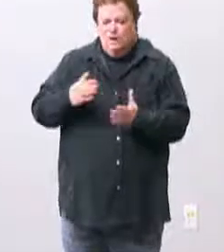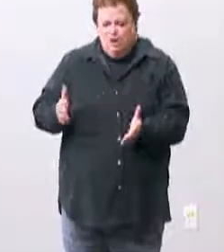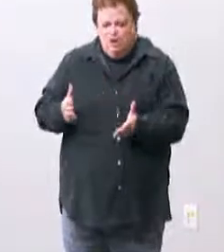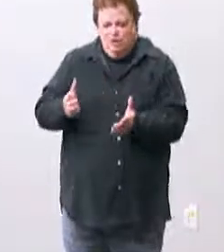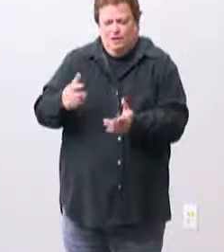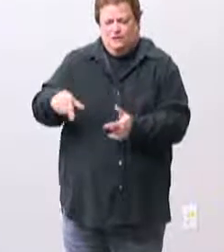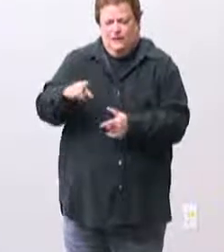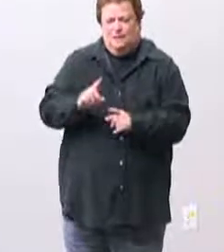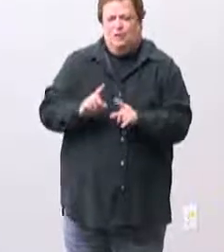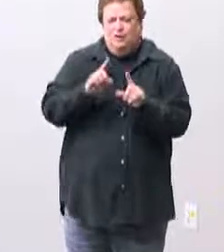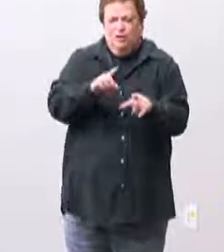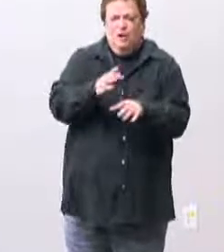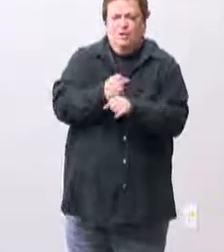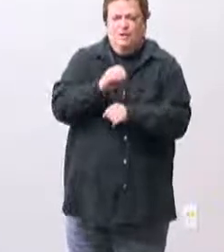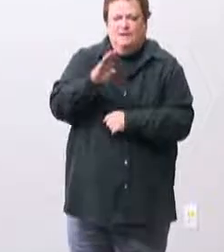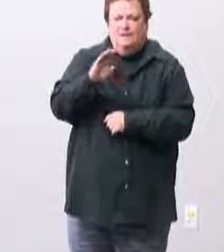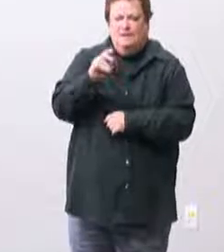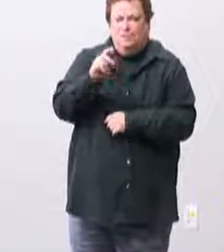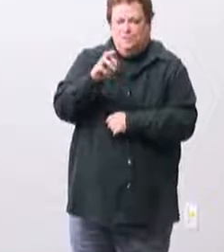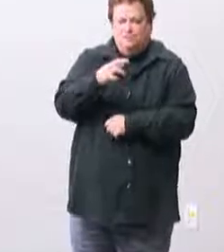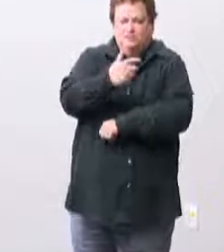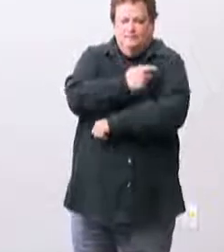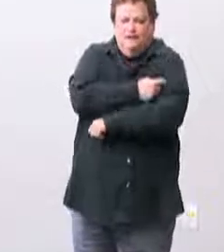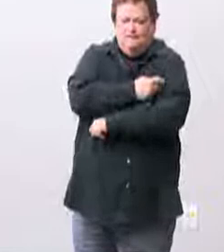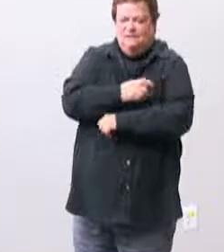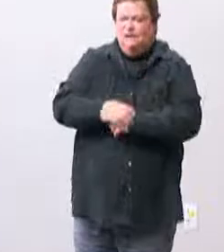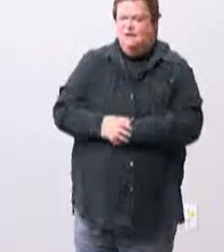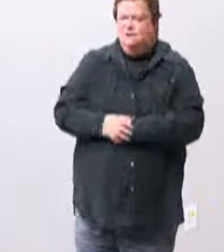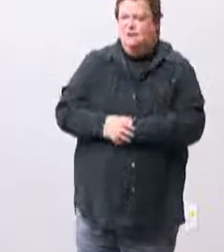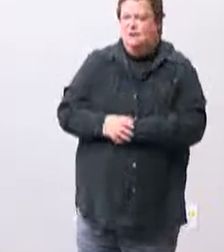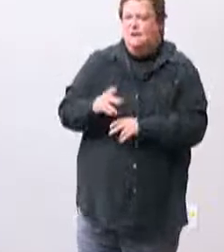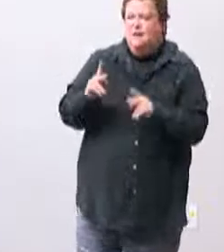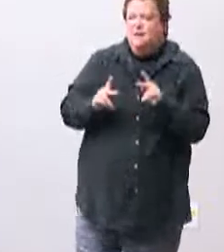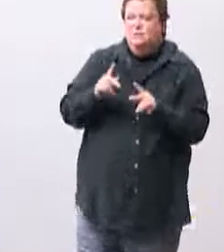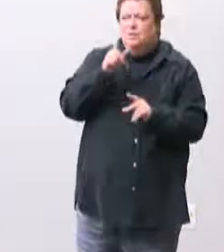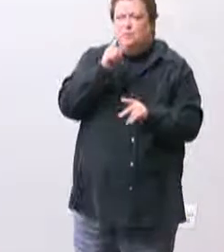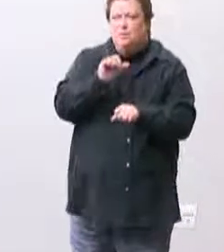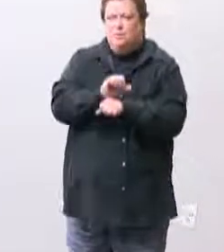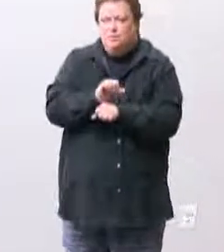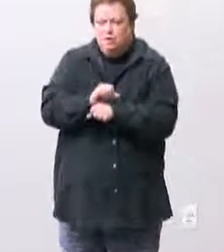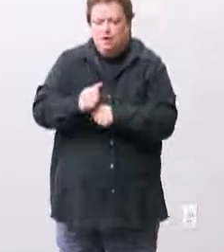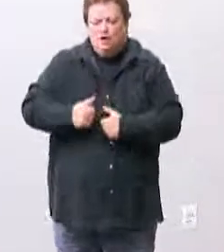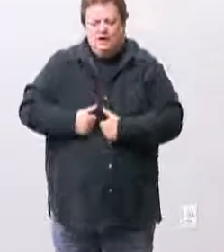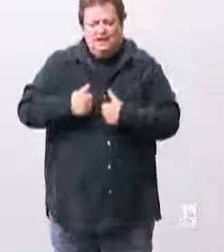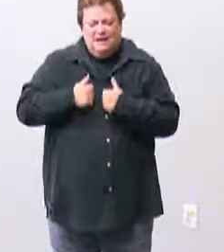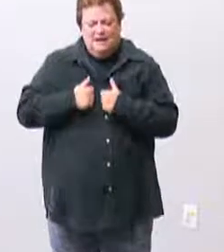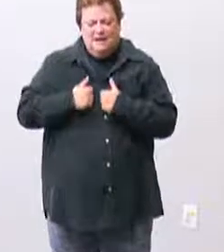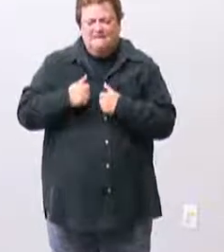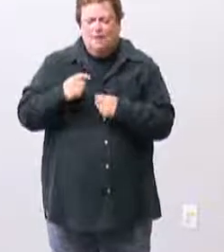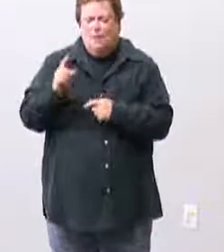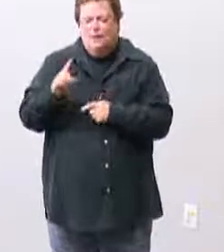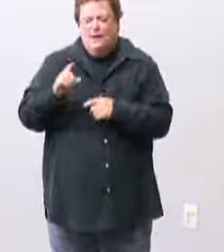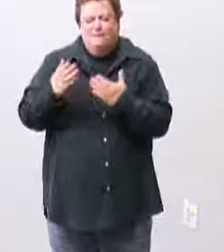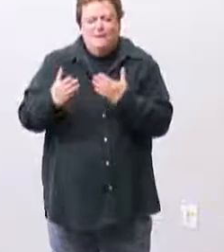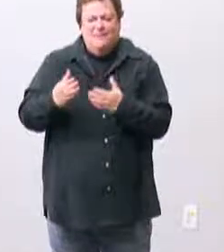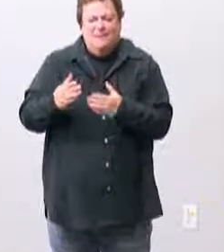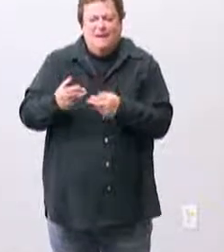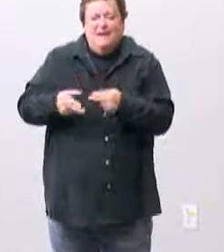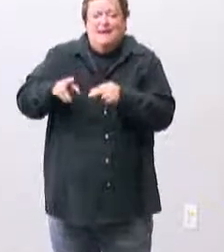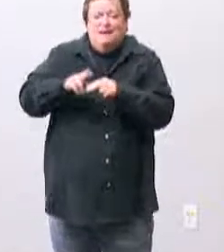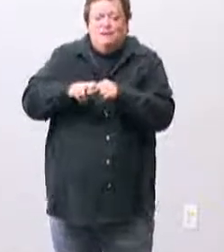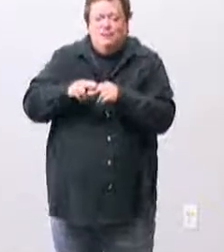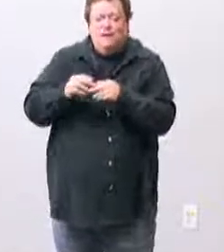to get a booster dose. People who work or live in settings where they have increased exposure to